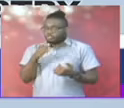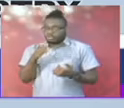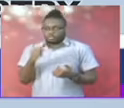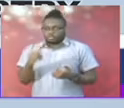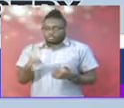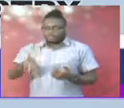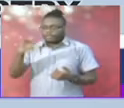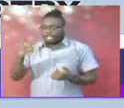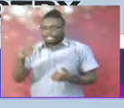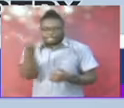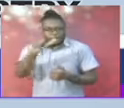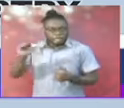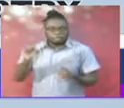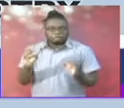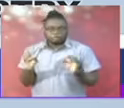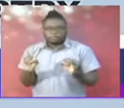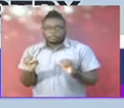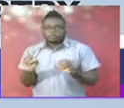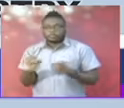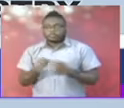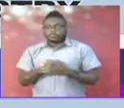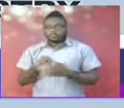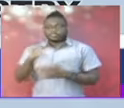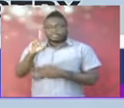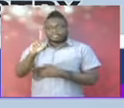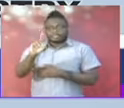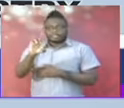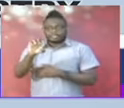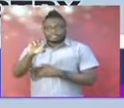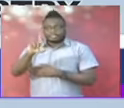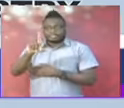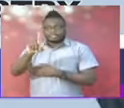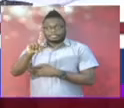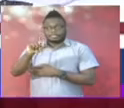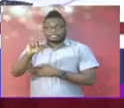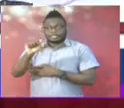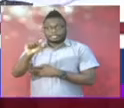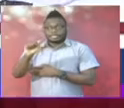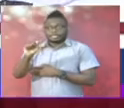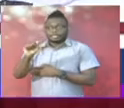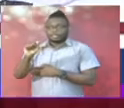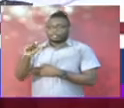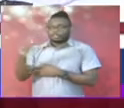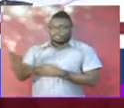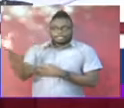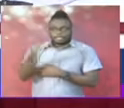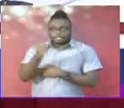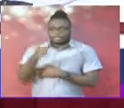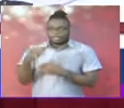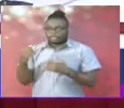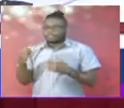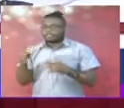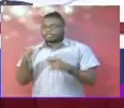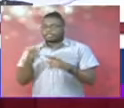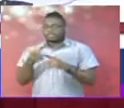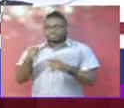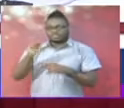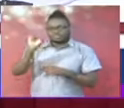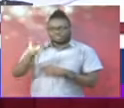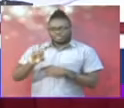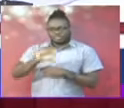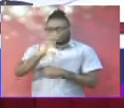Delta variants or any of the South African variant. Thank you, CMO. We now move to AZP News. Good